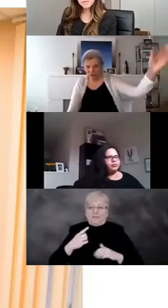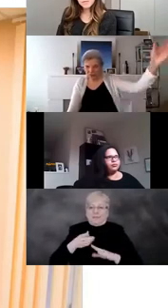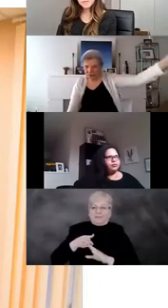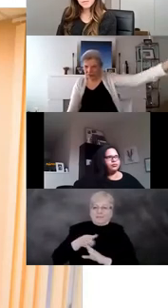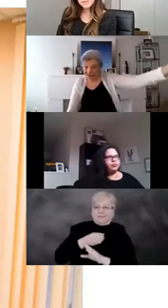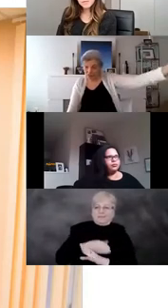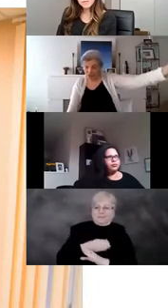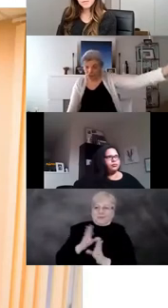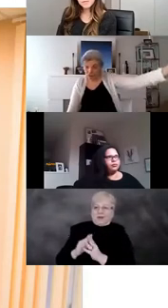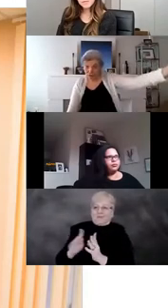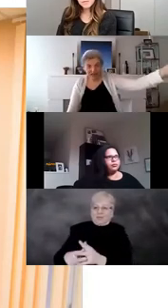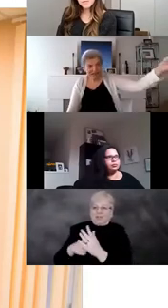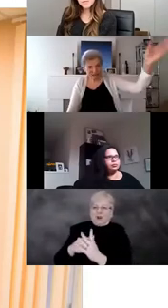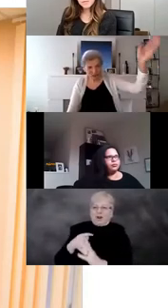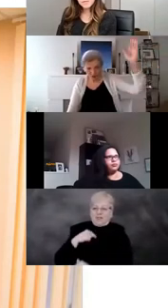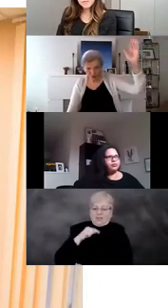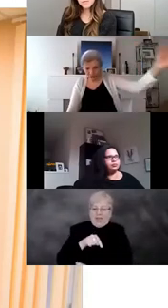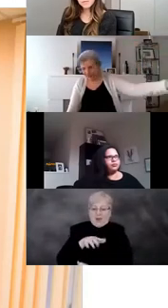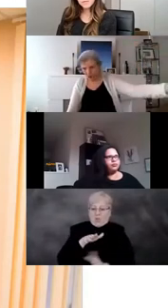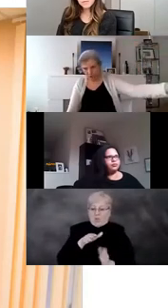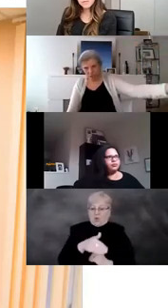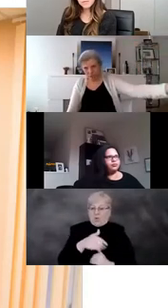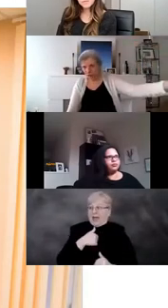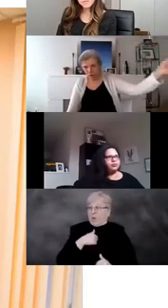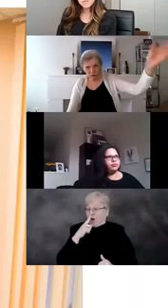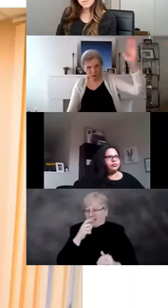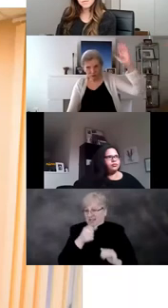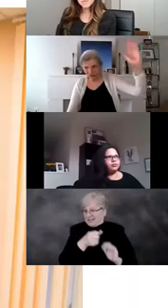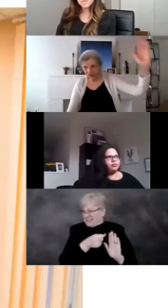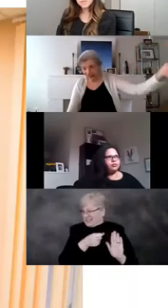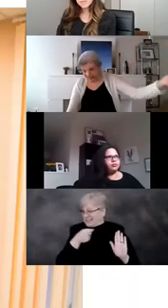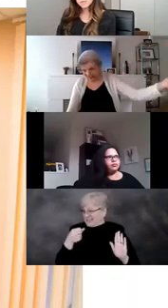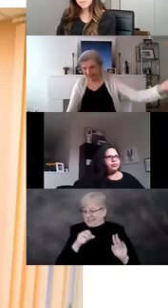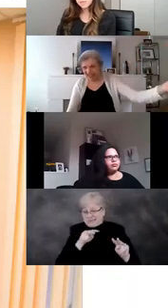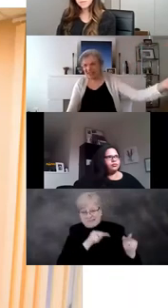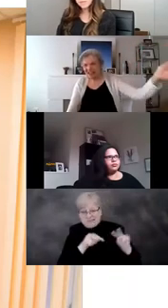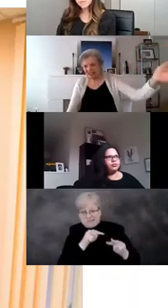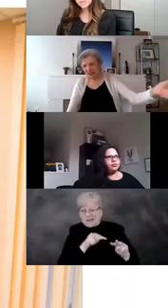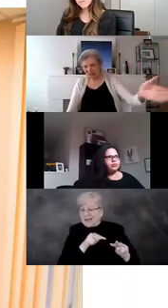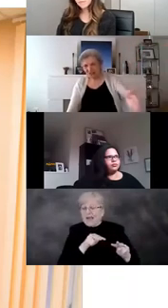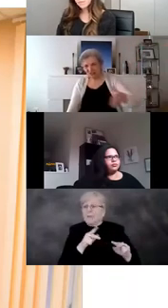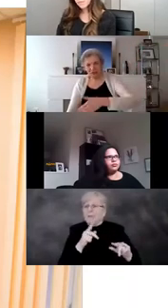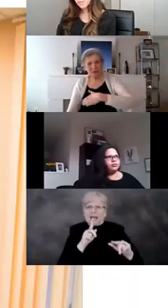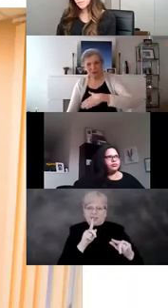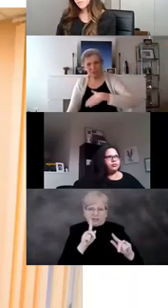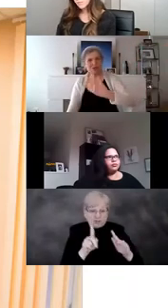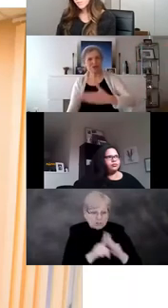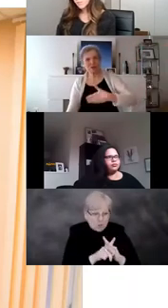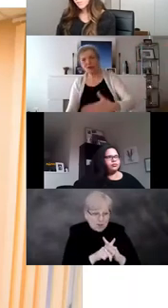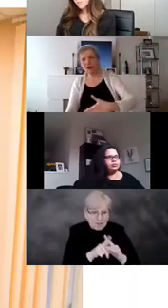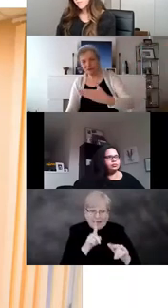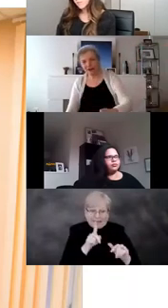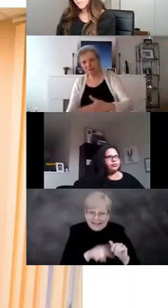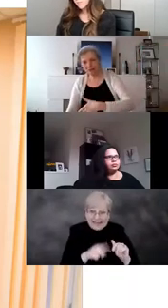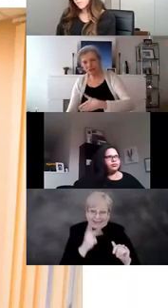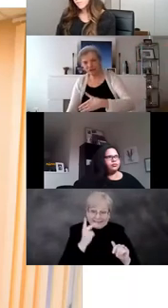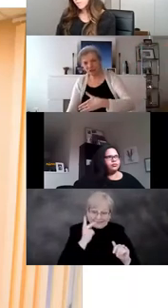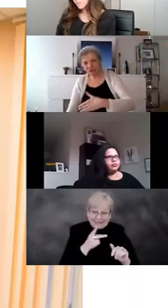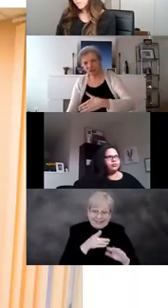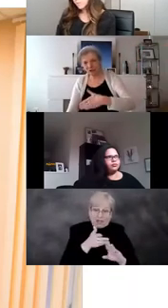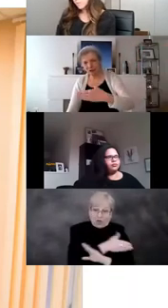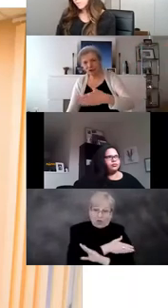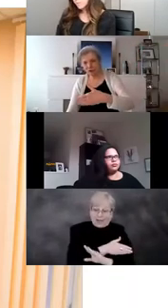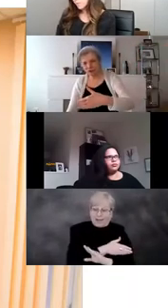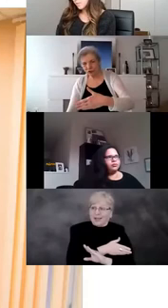know I'm going to be in that room and I only wish I could open the room, the room is locked here. There's going to be much more of an opportunity